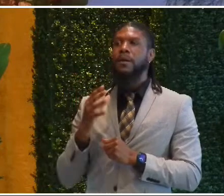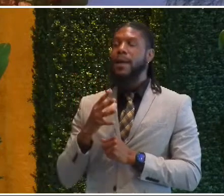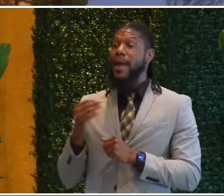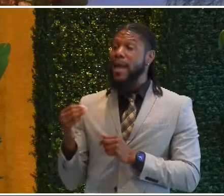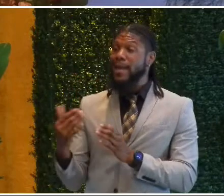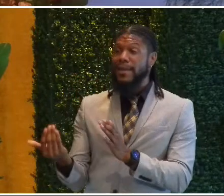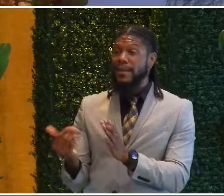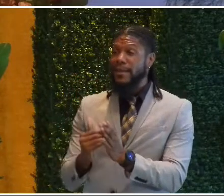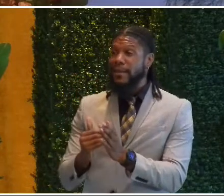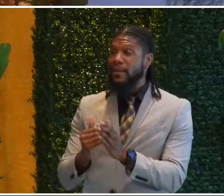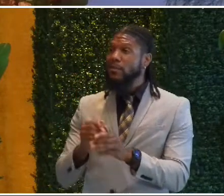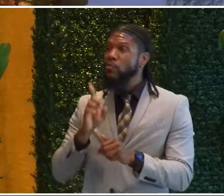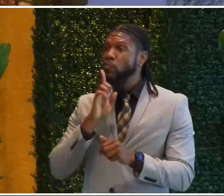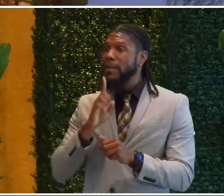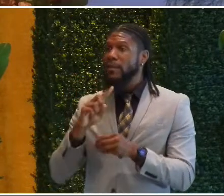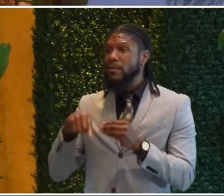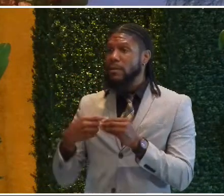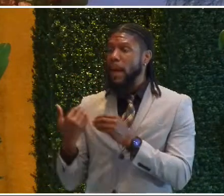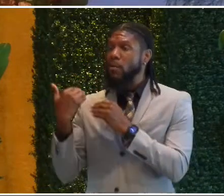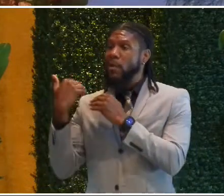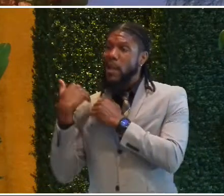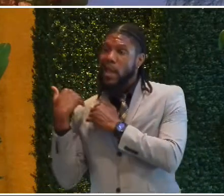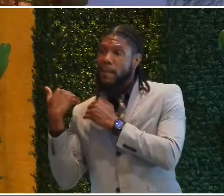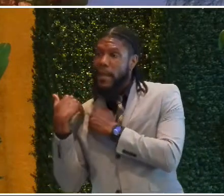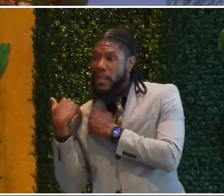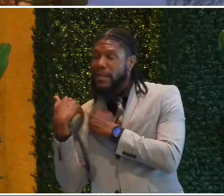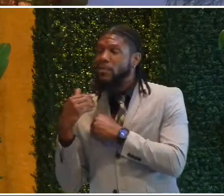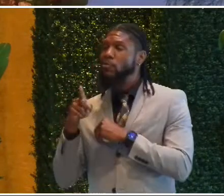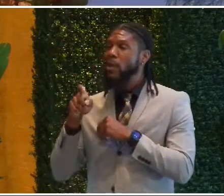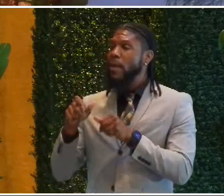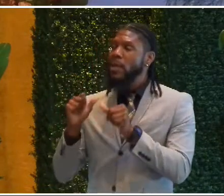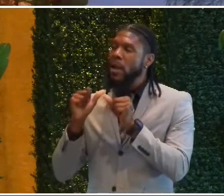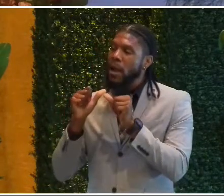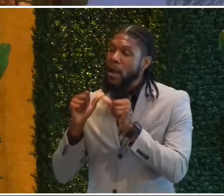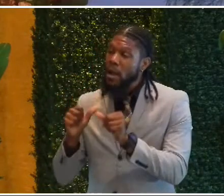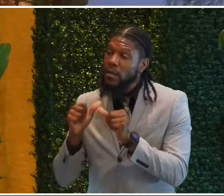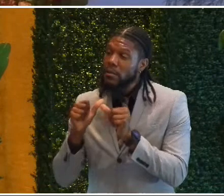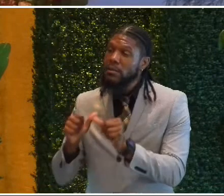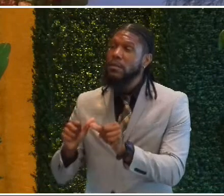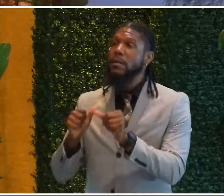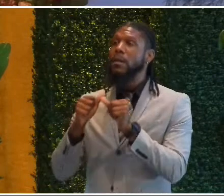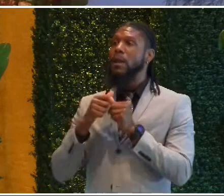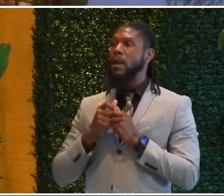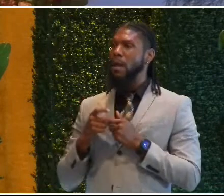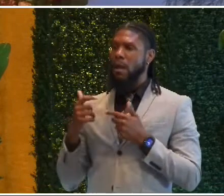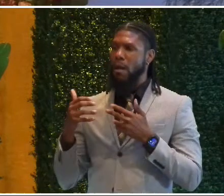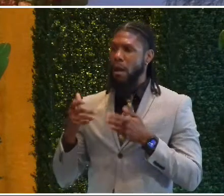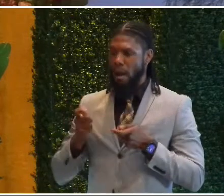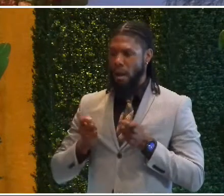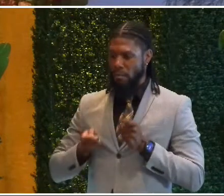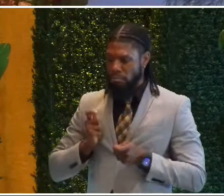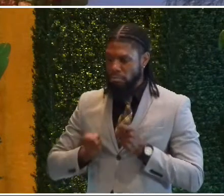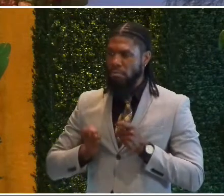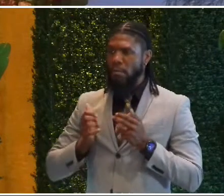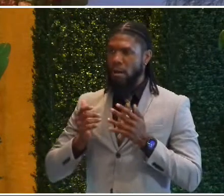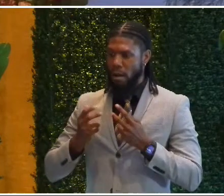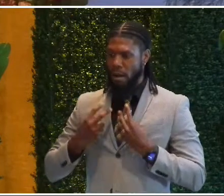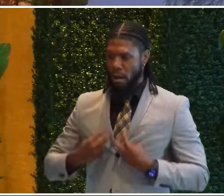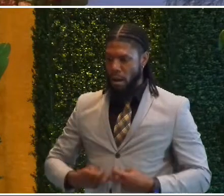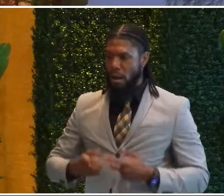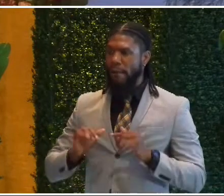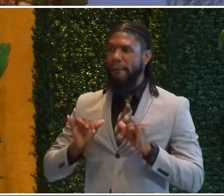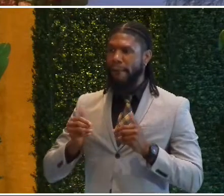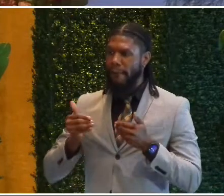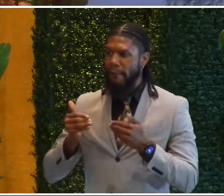again, it's an accountability piece, right? We have to constantly be recalibrating ourselves within our movements and seeing what